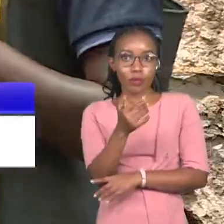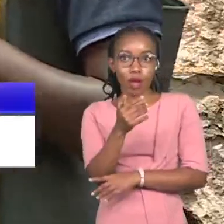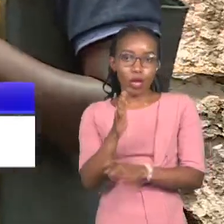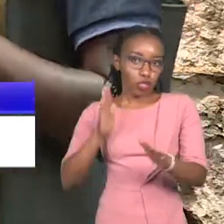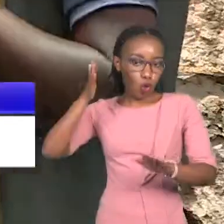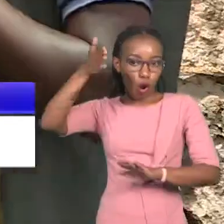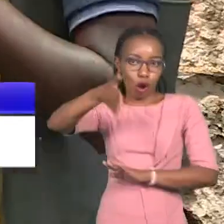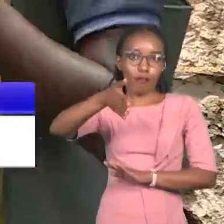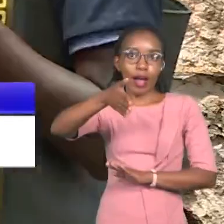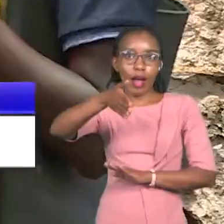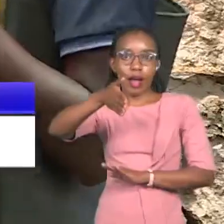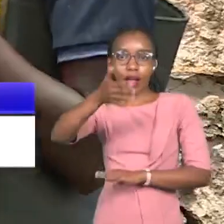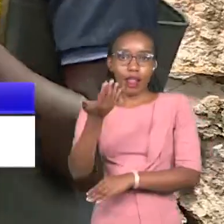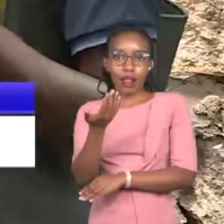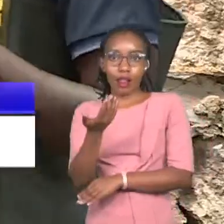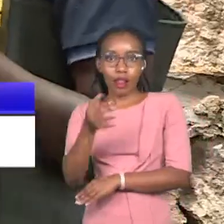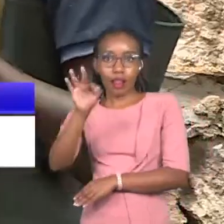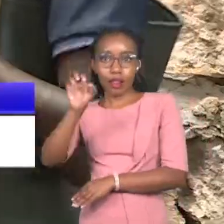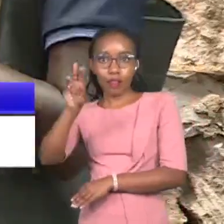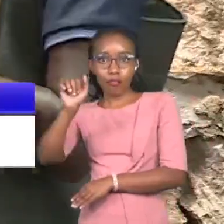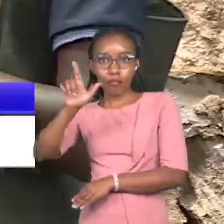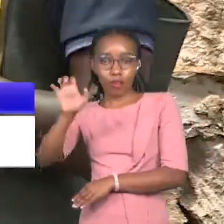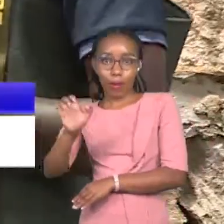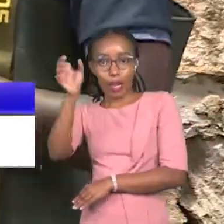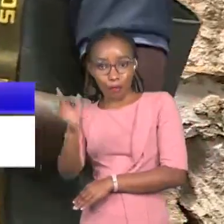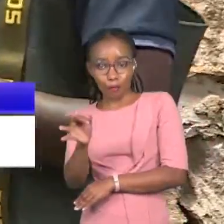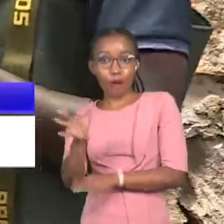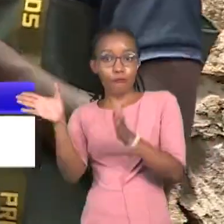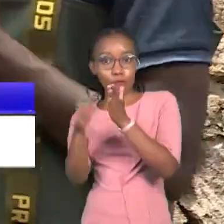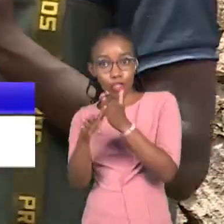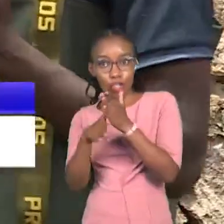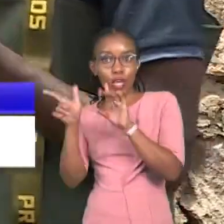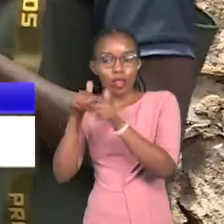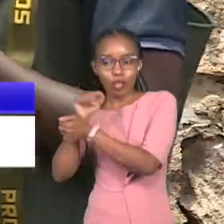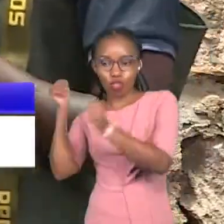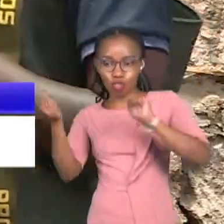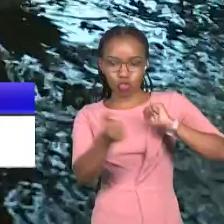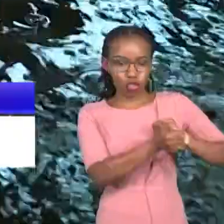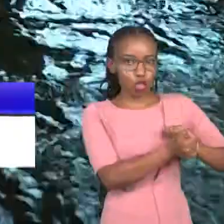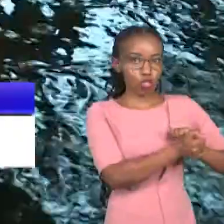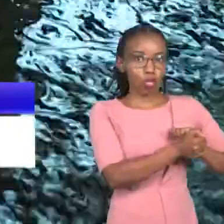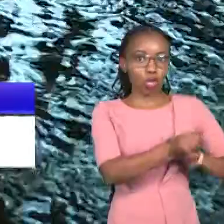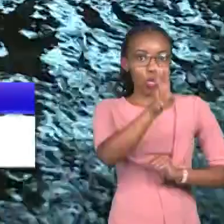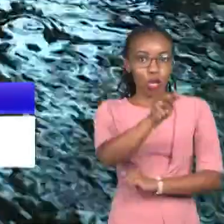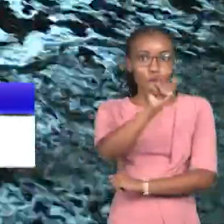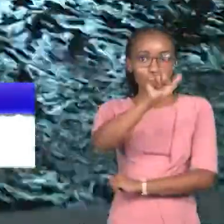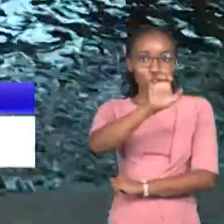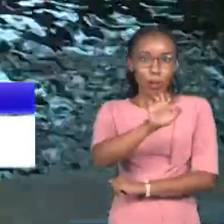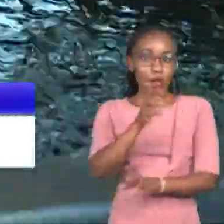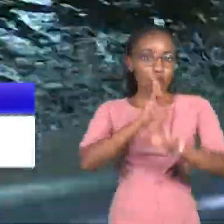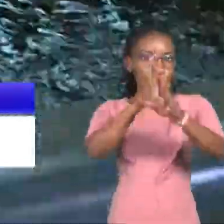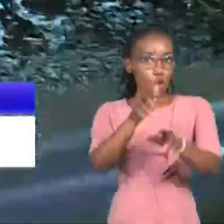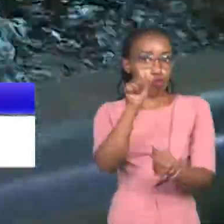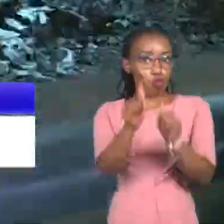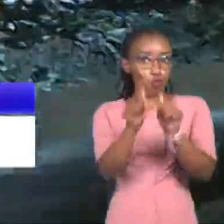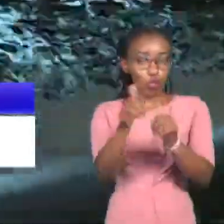supersedes the female hormone if the fish is meant to be a female, and now the fish converts to be male. The result will be an